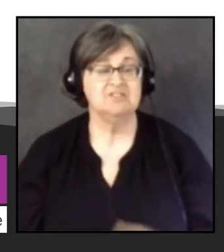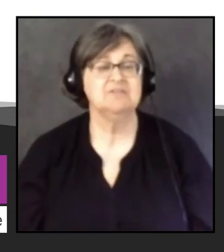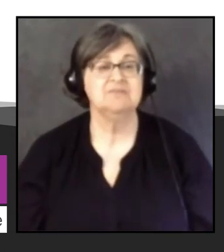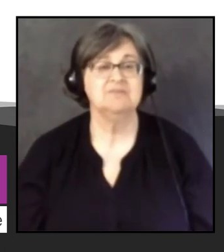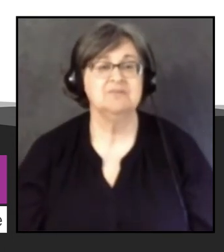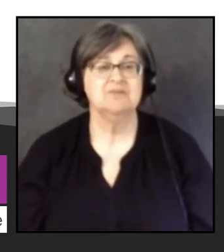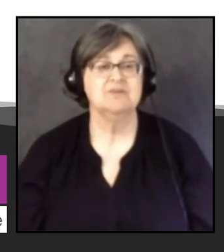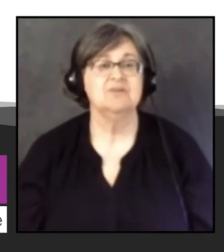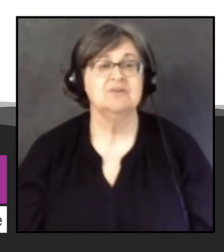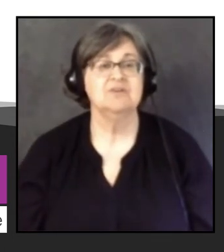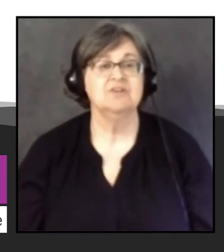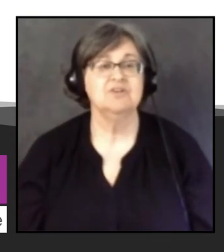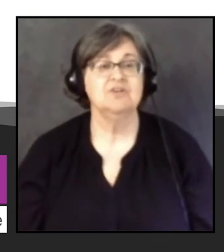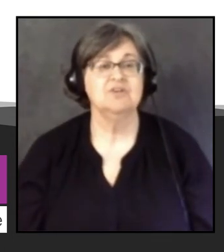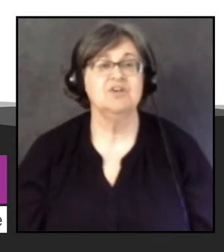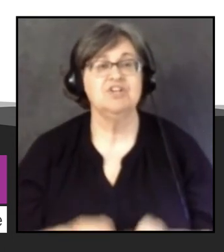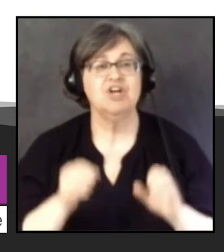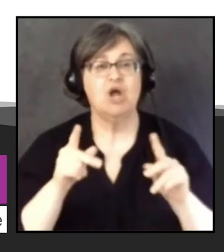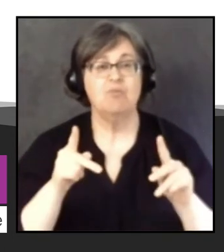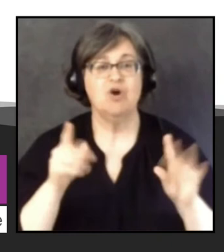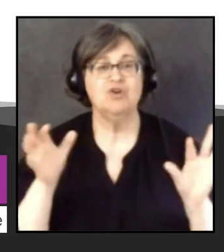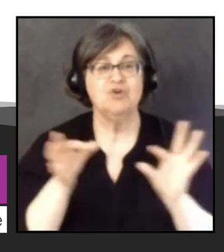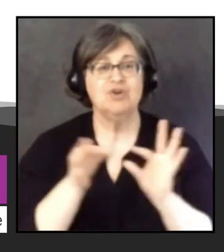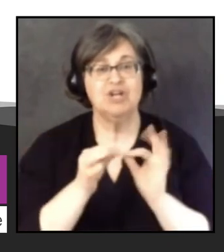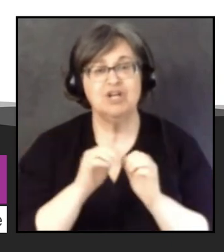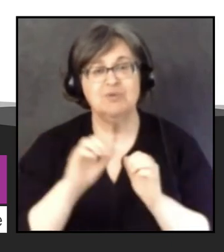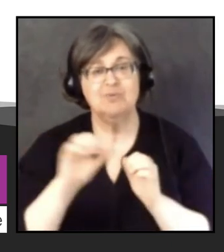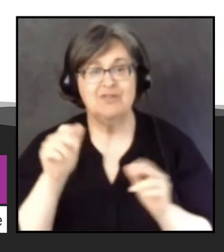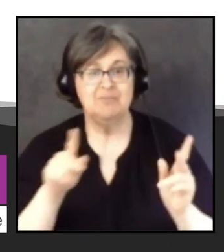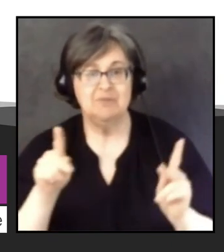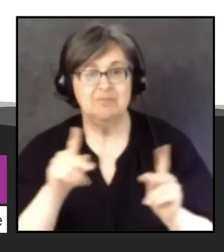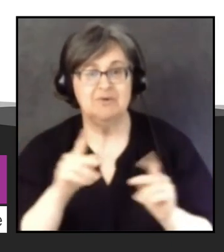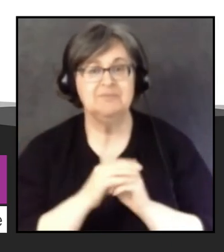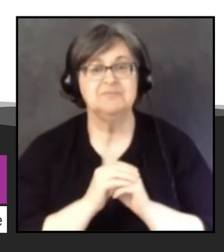This is an opportunity to connect with other people.